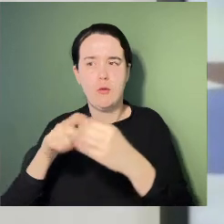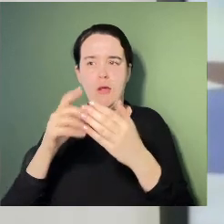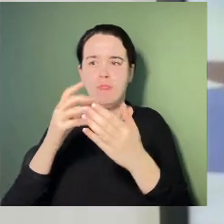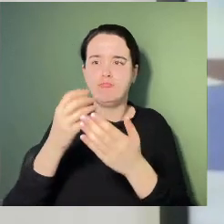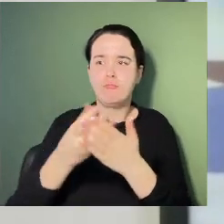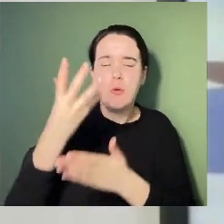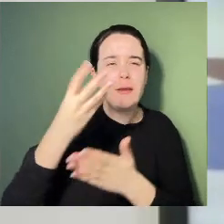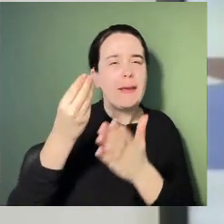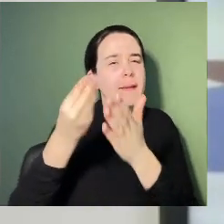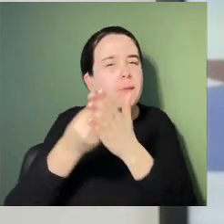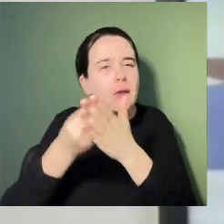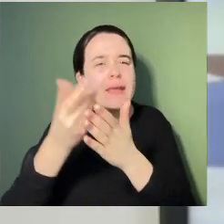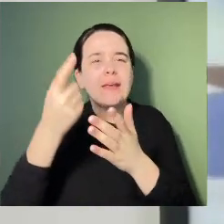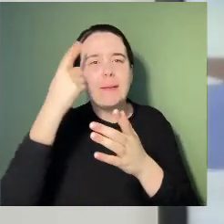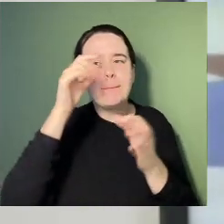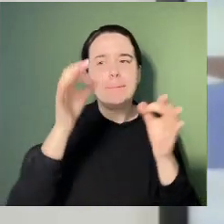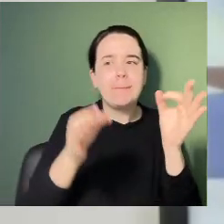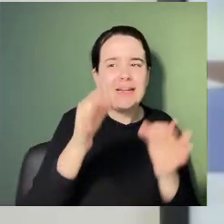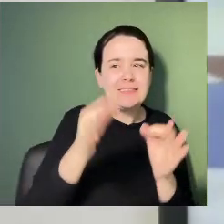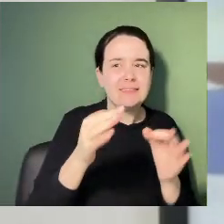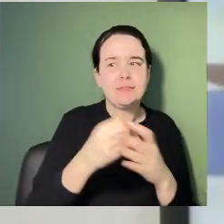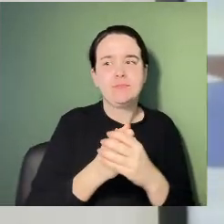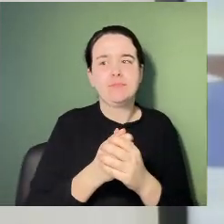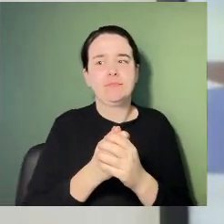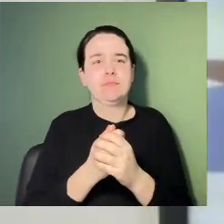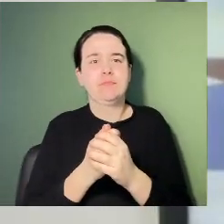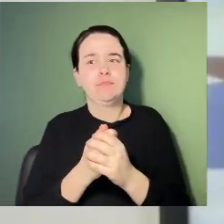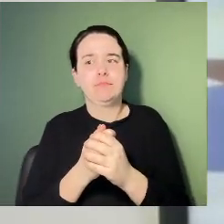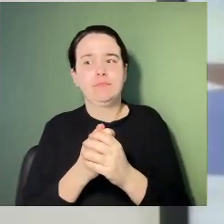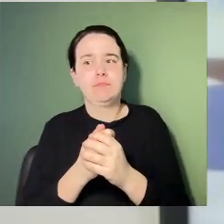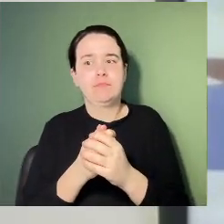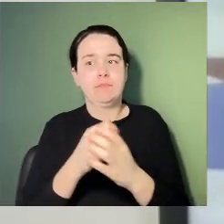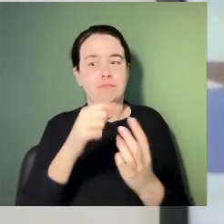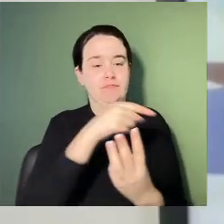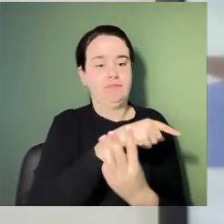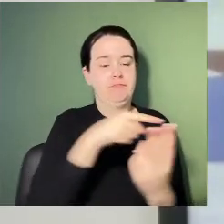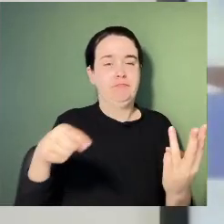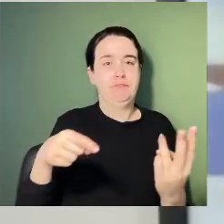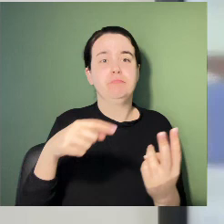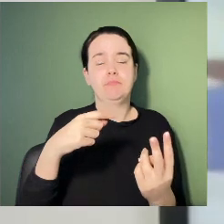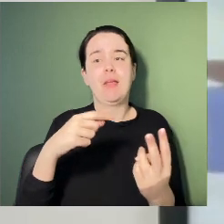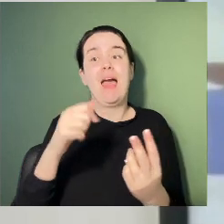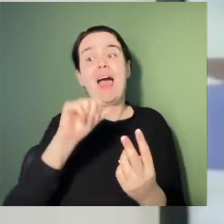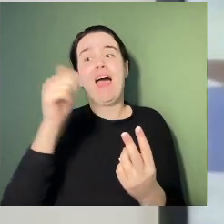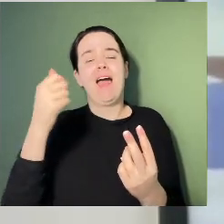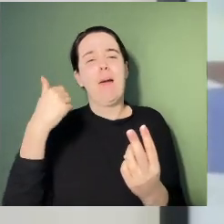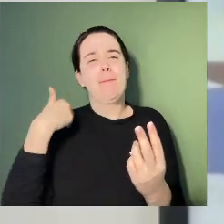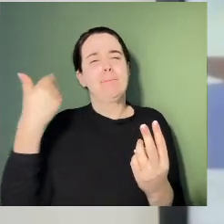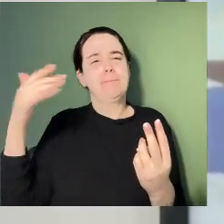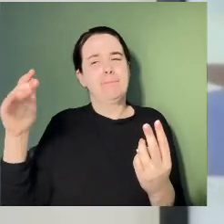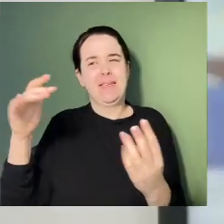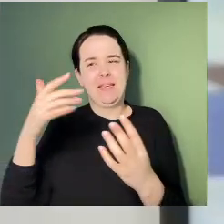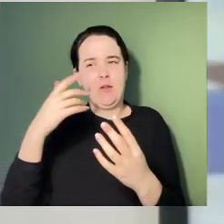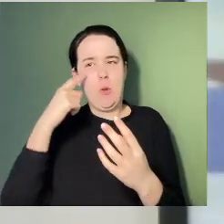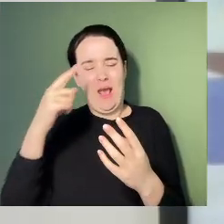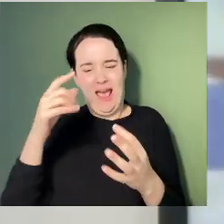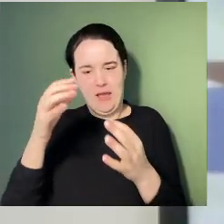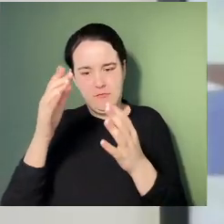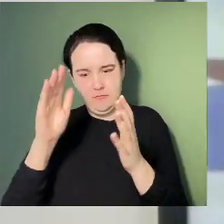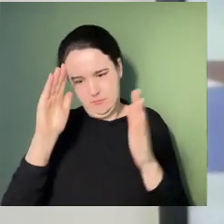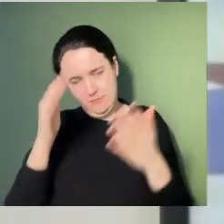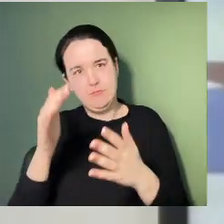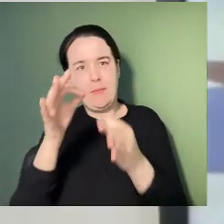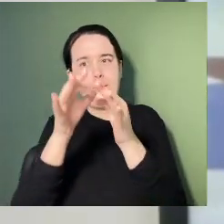politics. Now, Zuki and Yvonne, for that matter, have both already mentioned the significance of